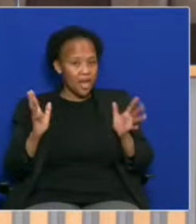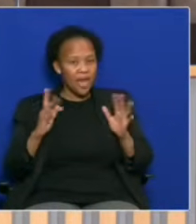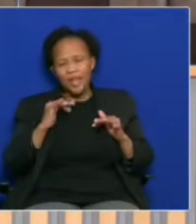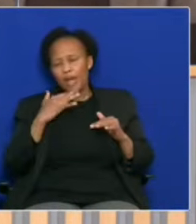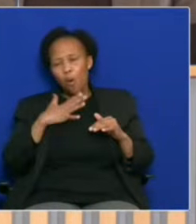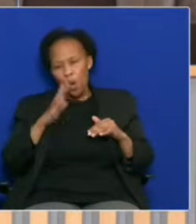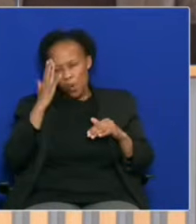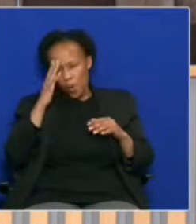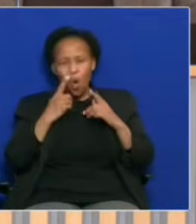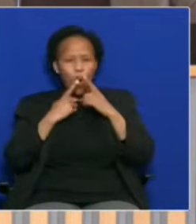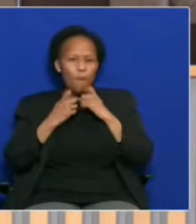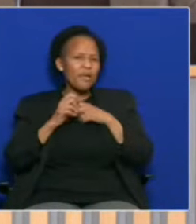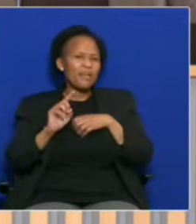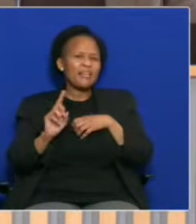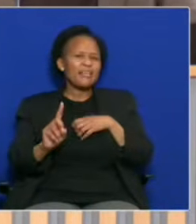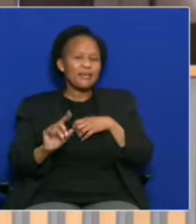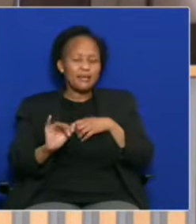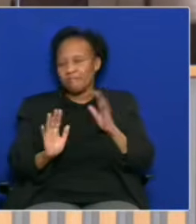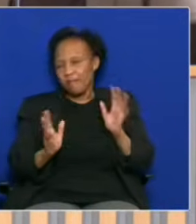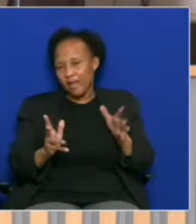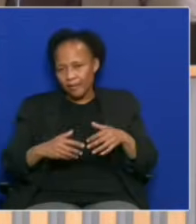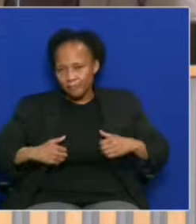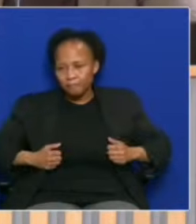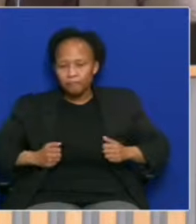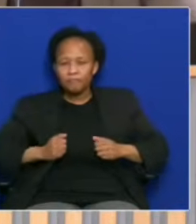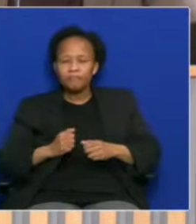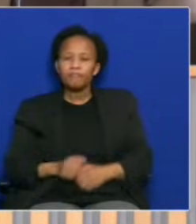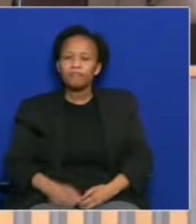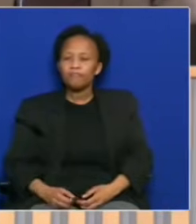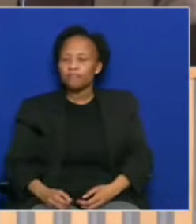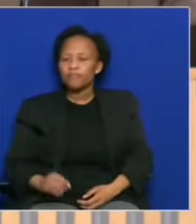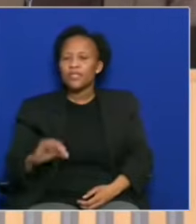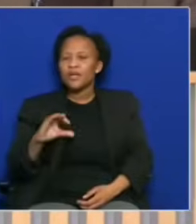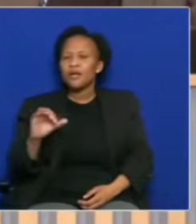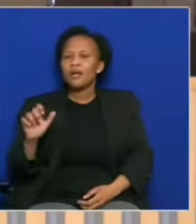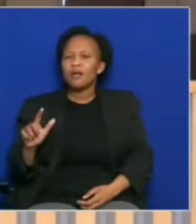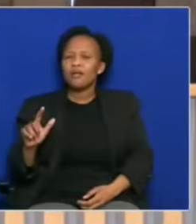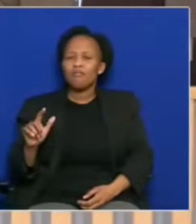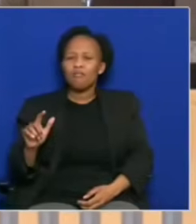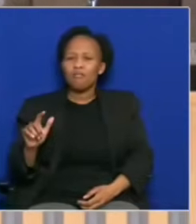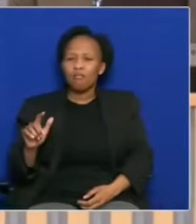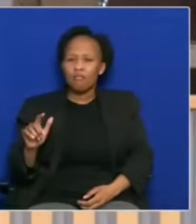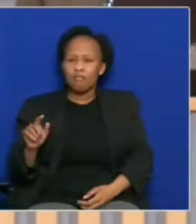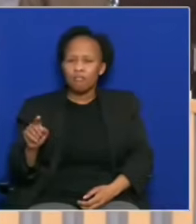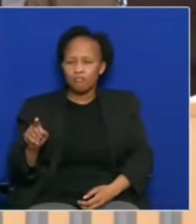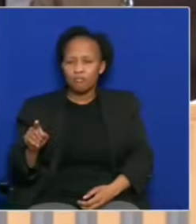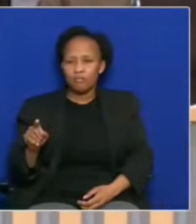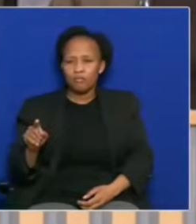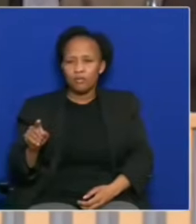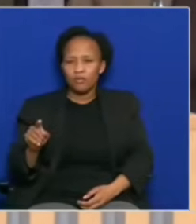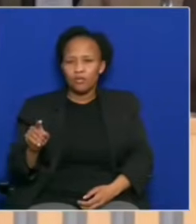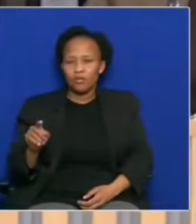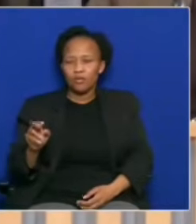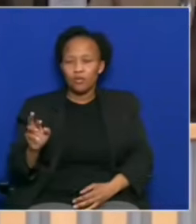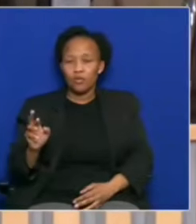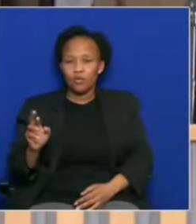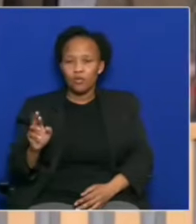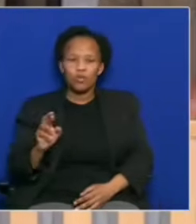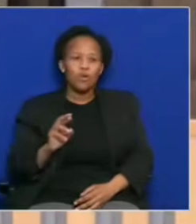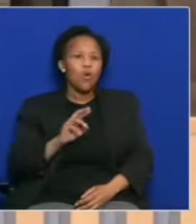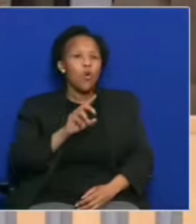Sorry, Colonel. You cannot use, because in response to the question by Commissioner Khumalo,